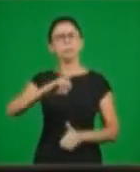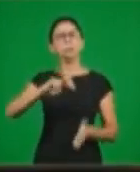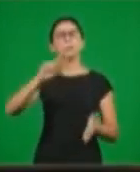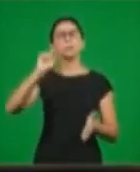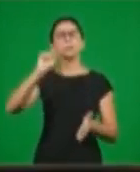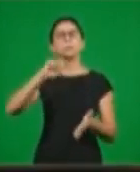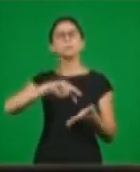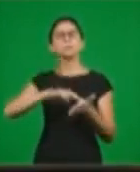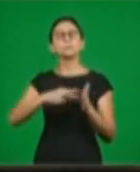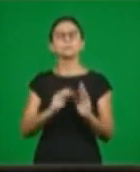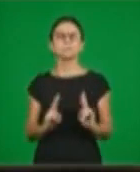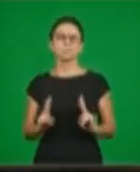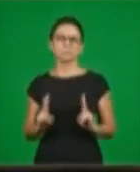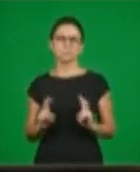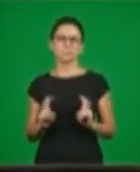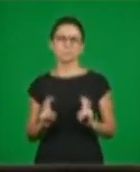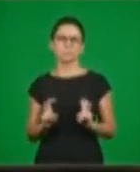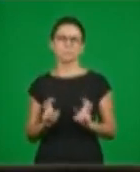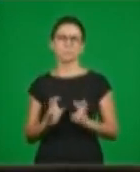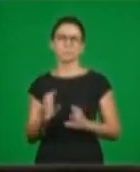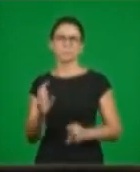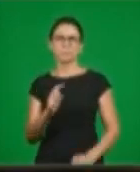4:19, what does it mean,